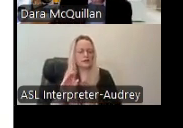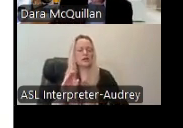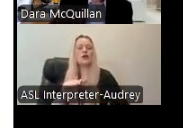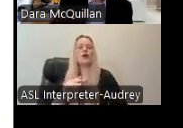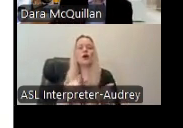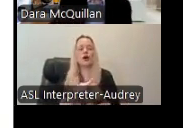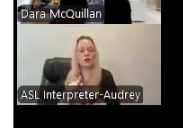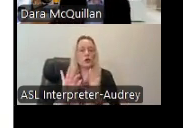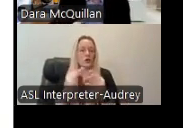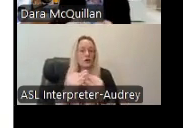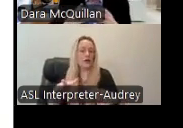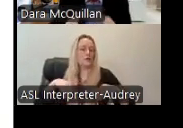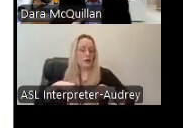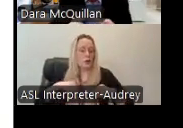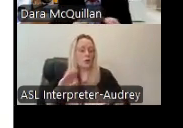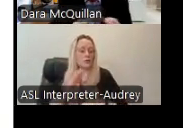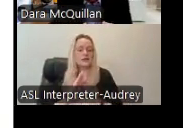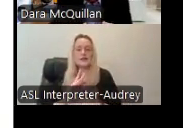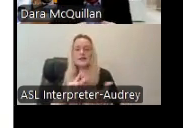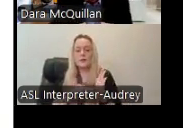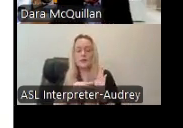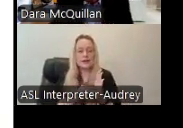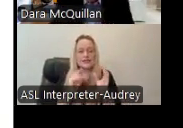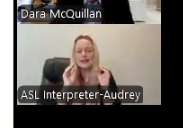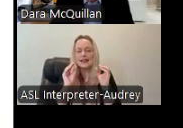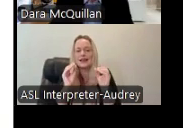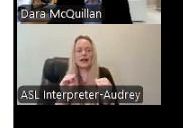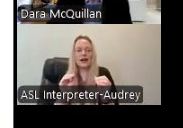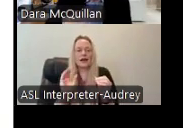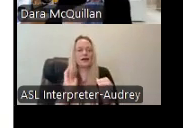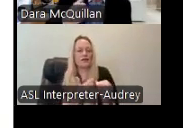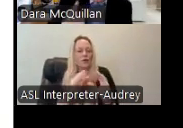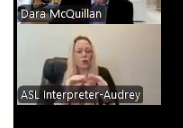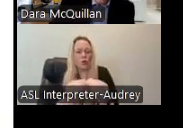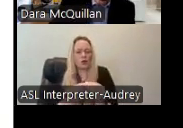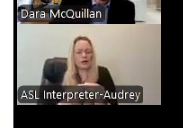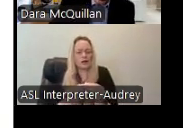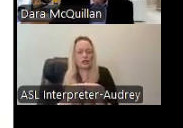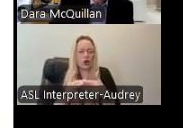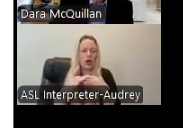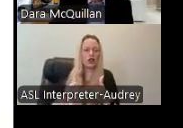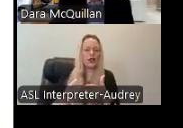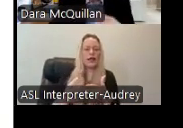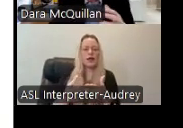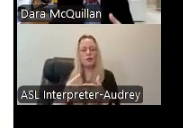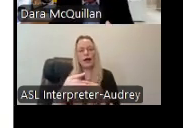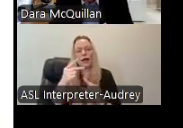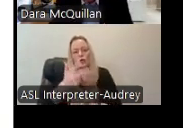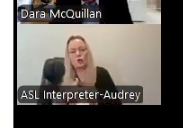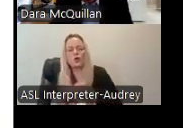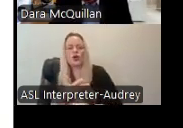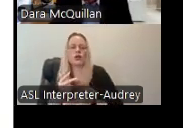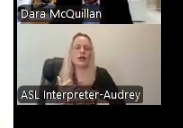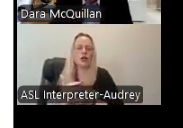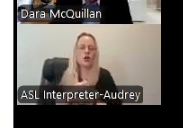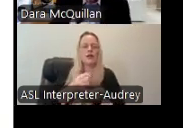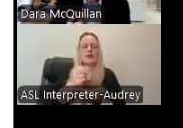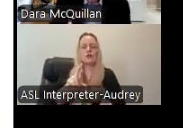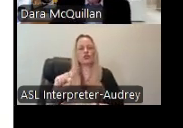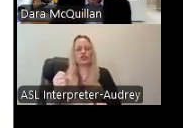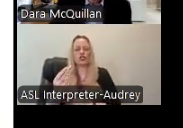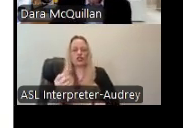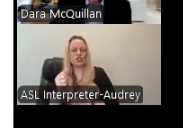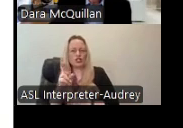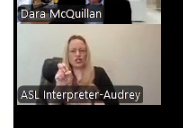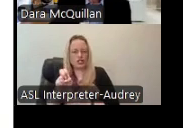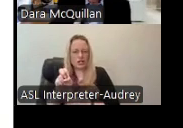business, which means that none of our organizations are driven by quarterly earnings or shareholder requirements. We have